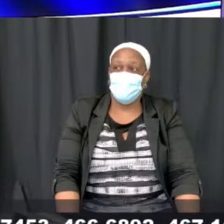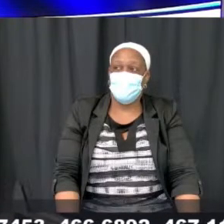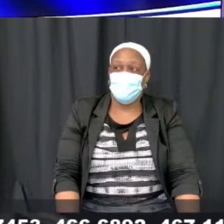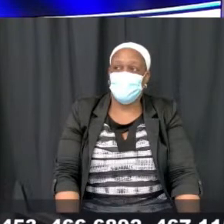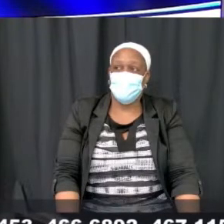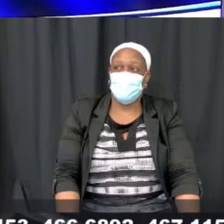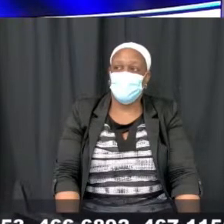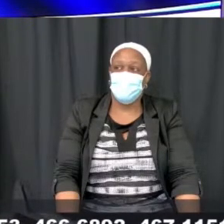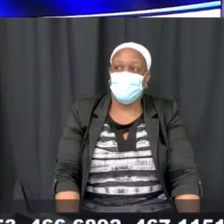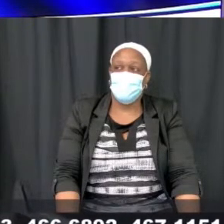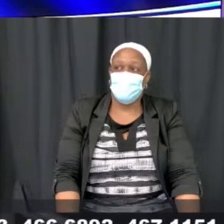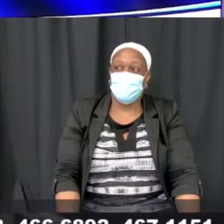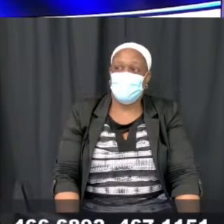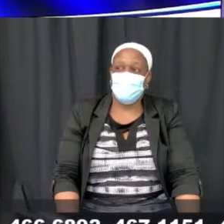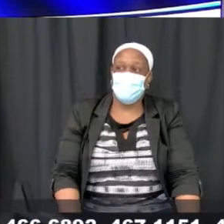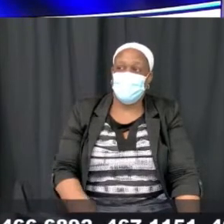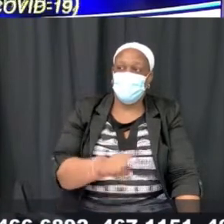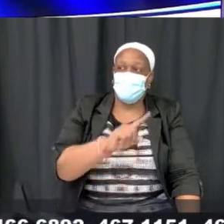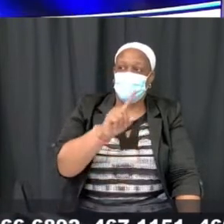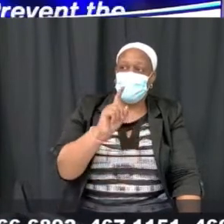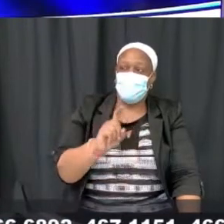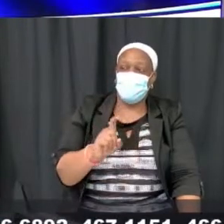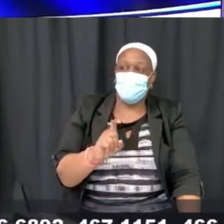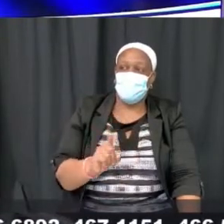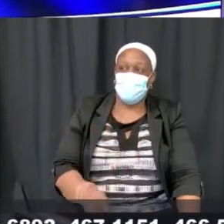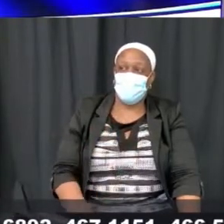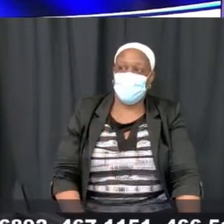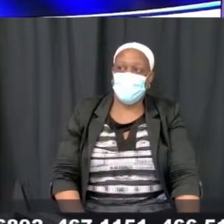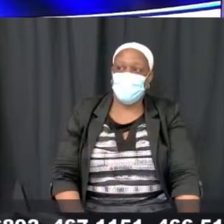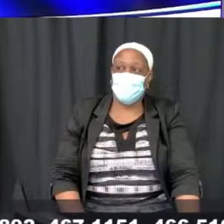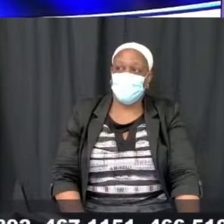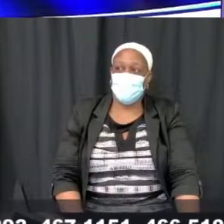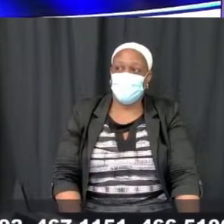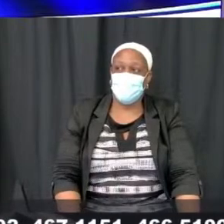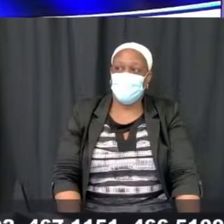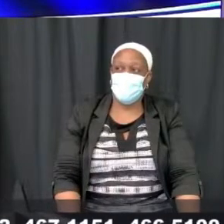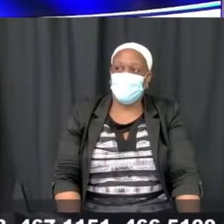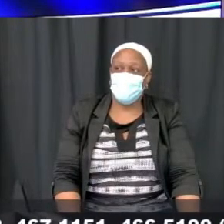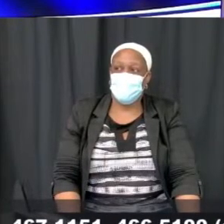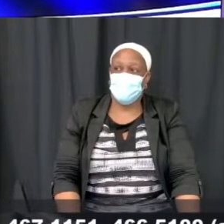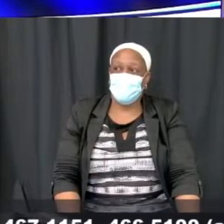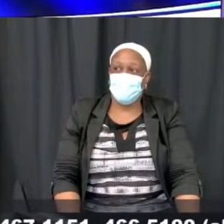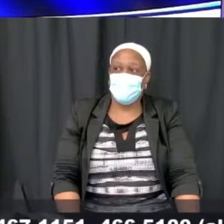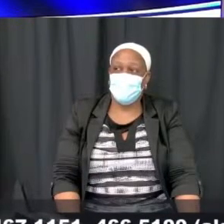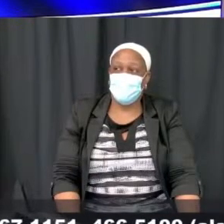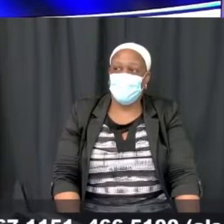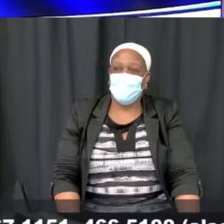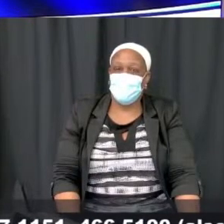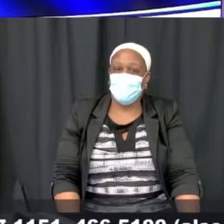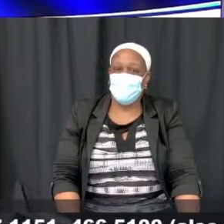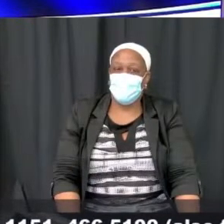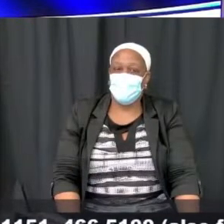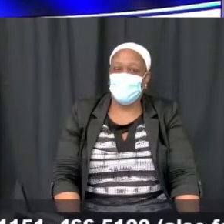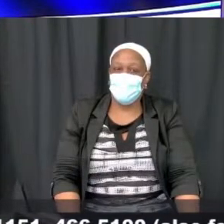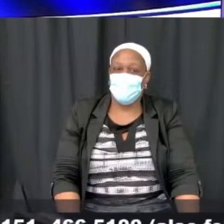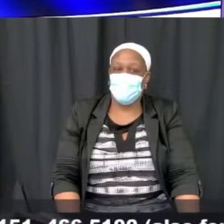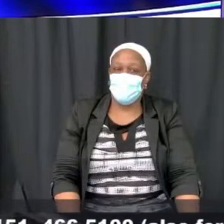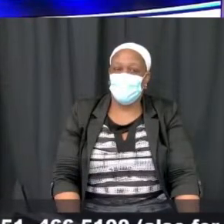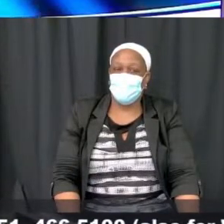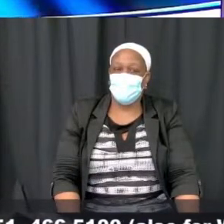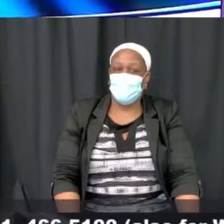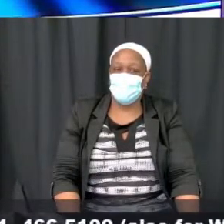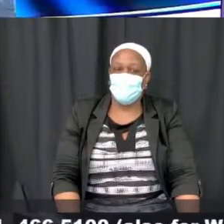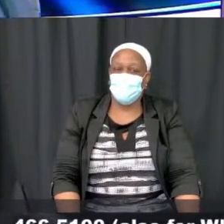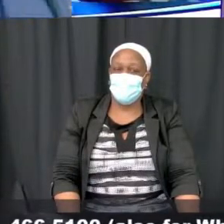this question is for you from WinFM. Is case number 18 still in the Federation?